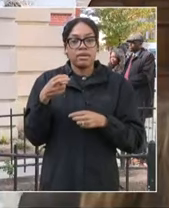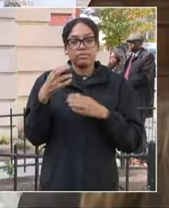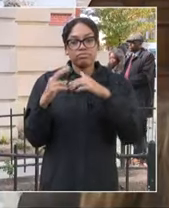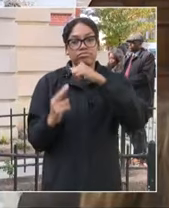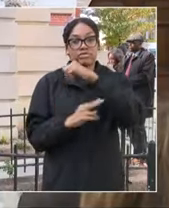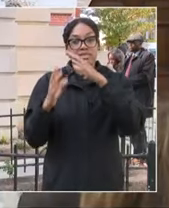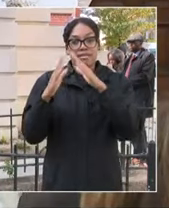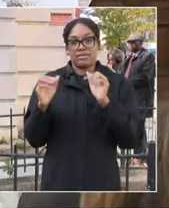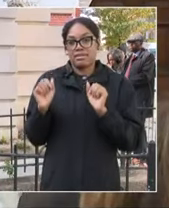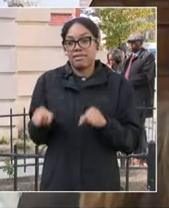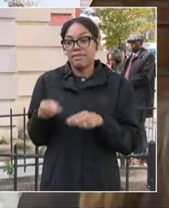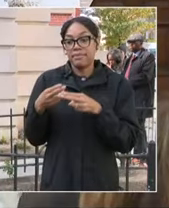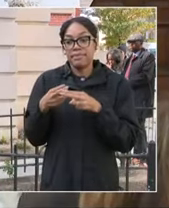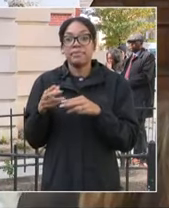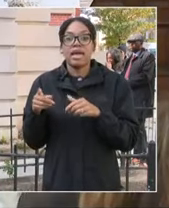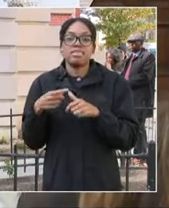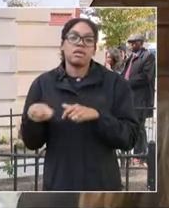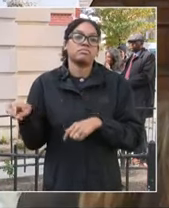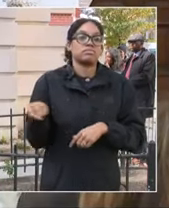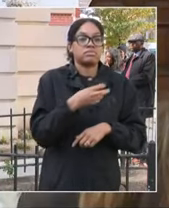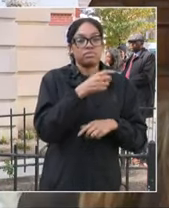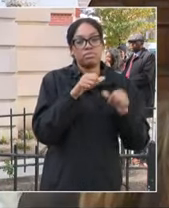Okay. Yes.